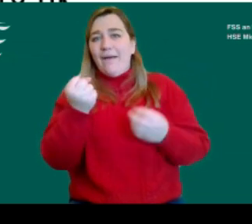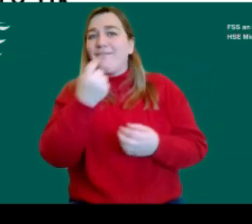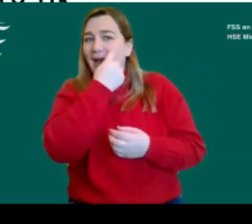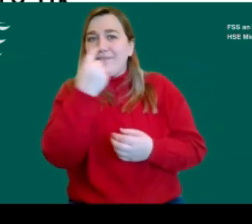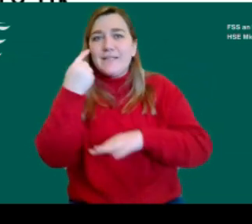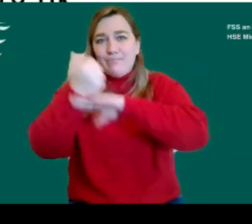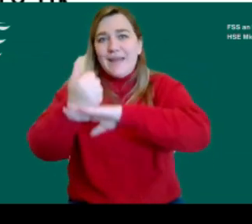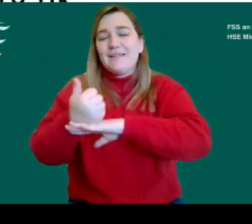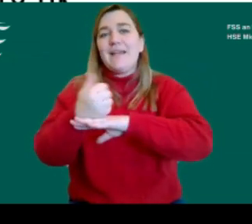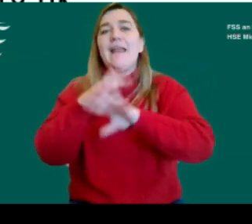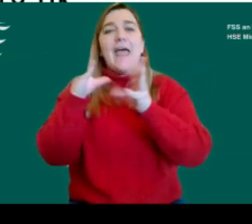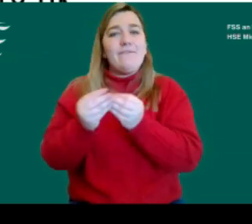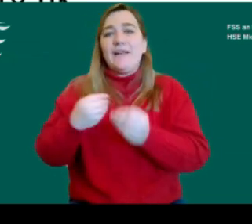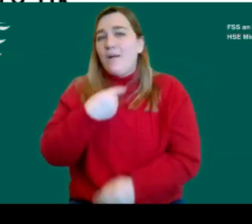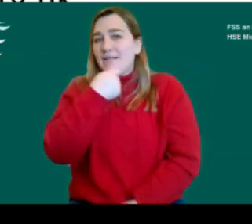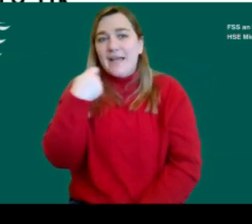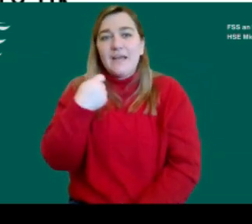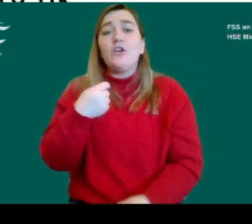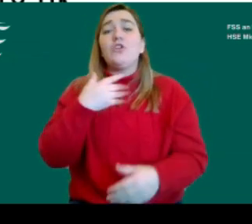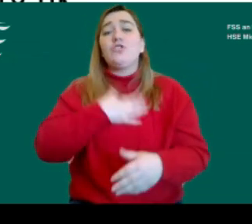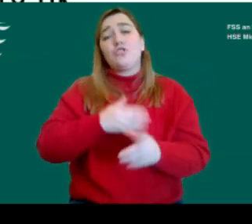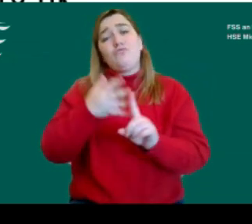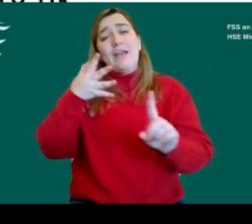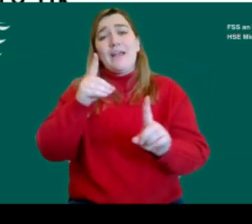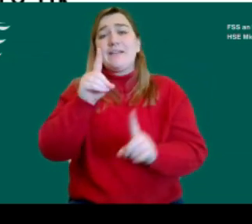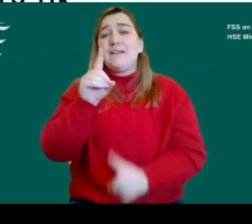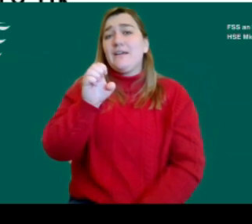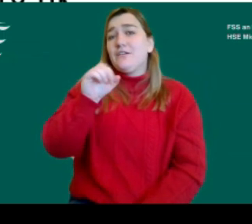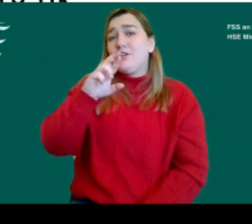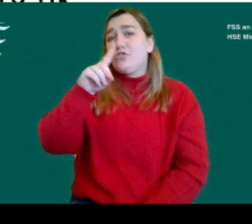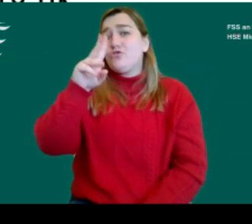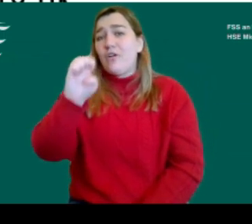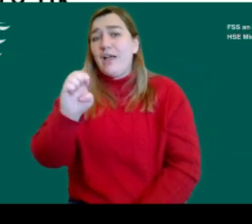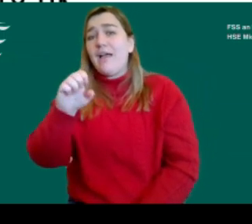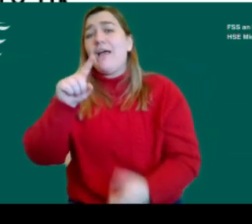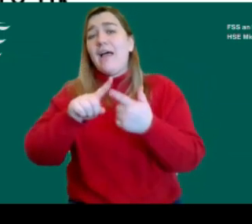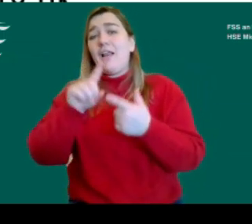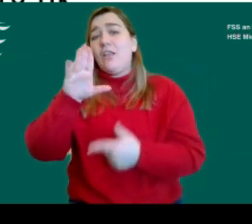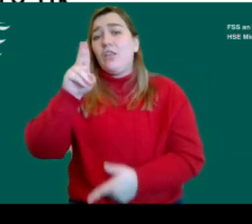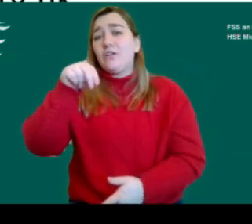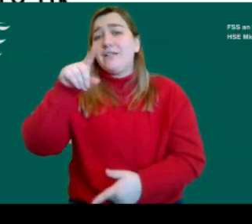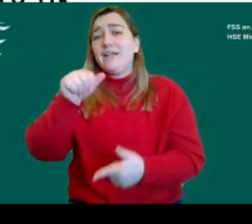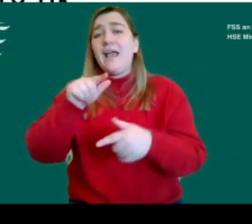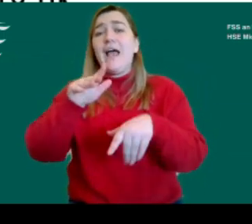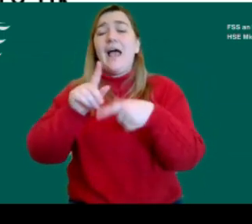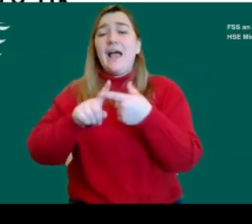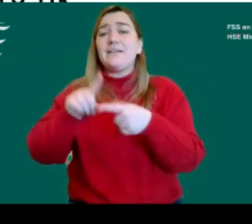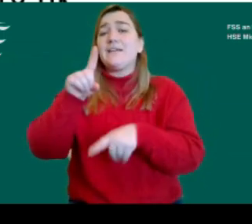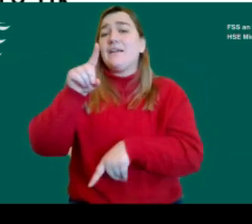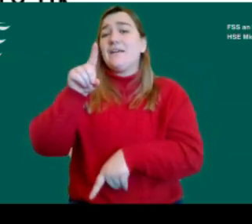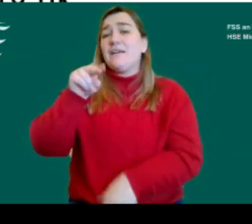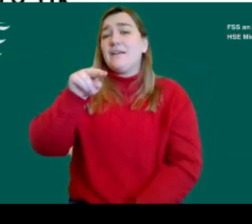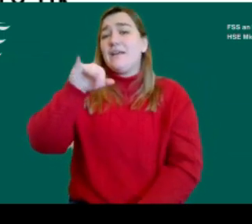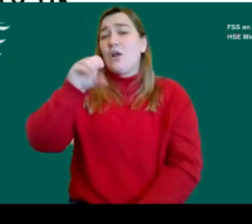Cochrane, who are national treasures and giants in HRT care education, and they're just leaders in the country.